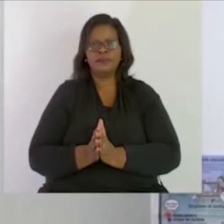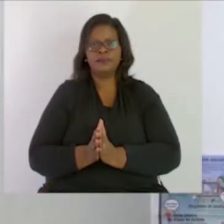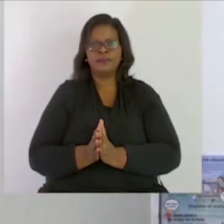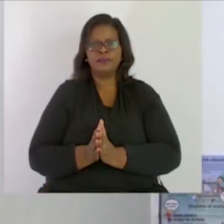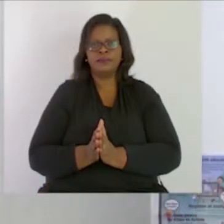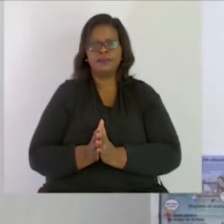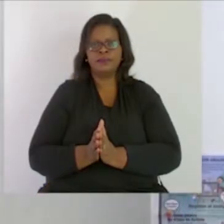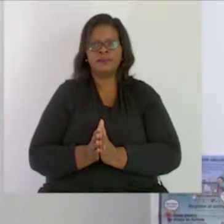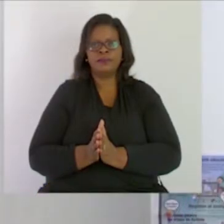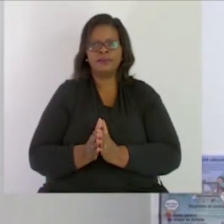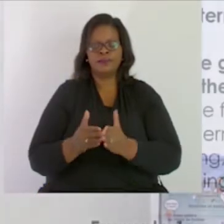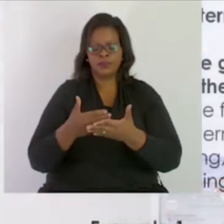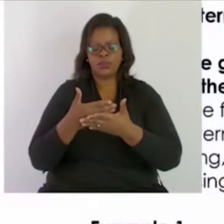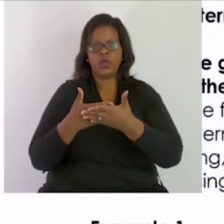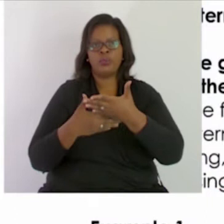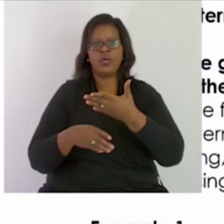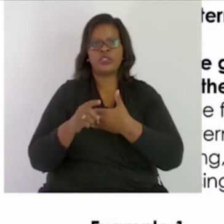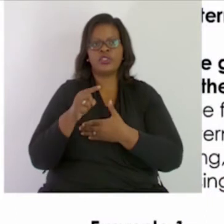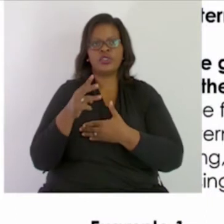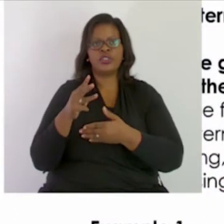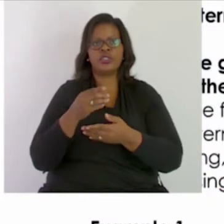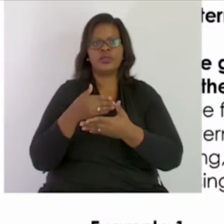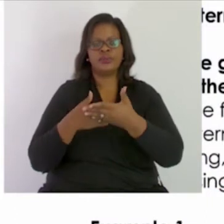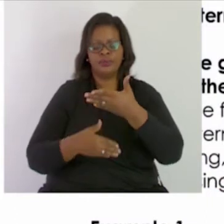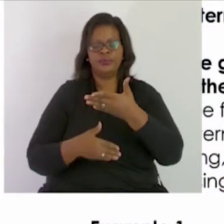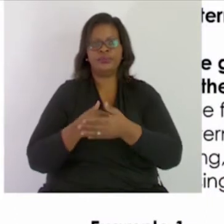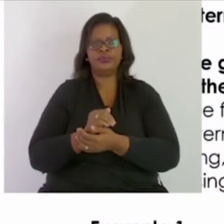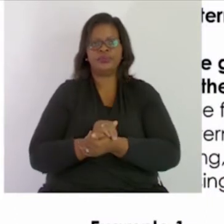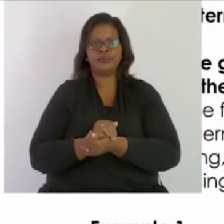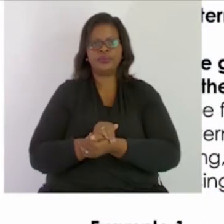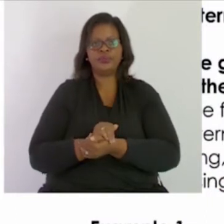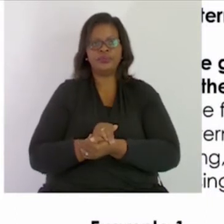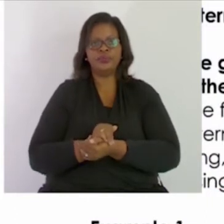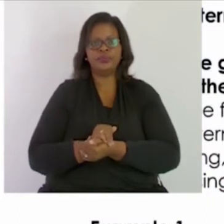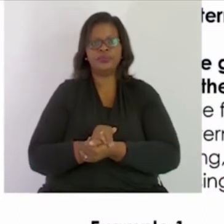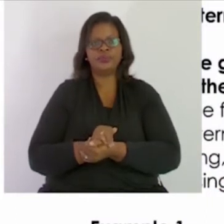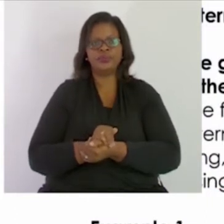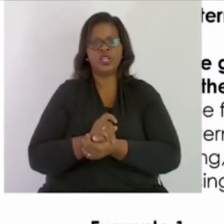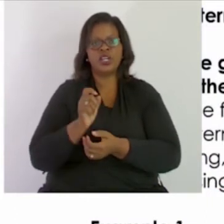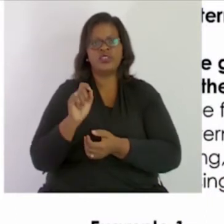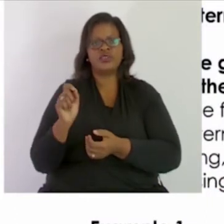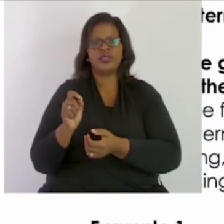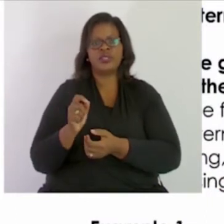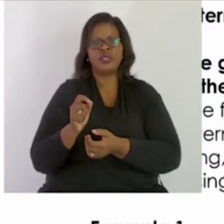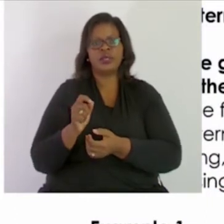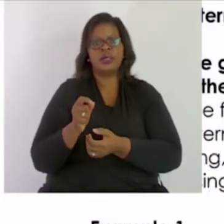Let us go to page 13 on the bottom. It's written number